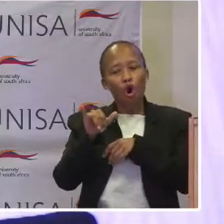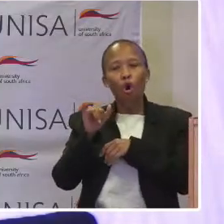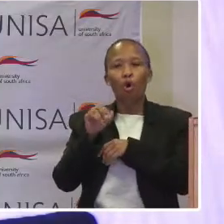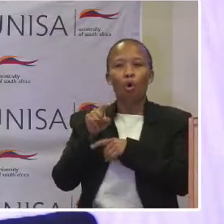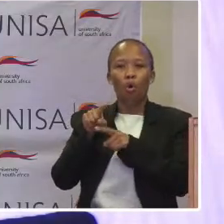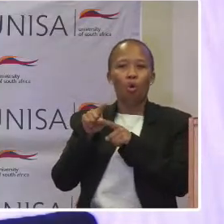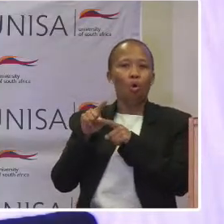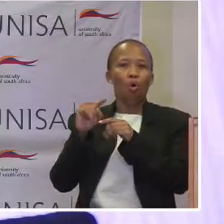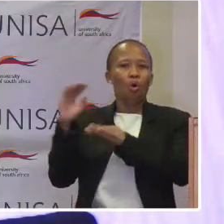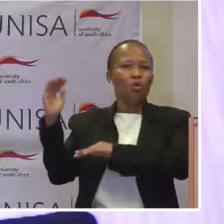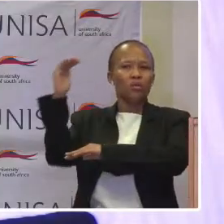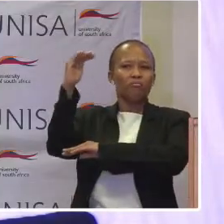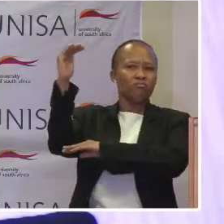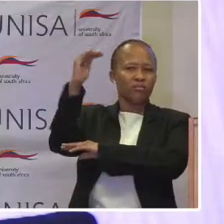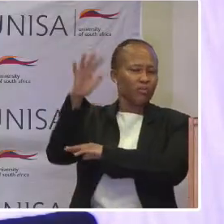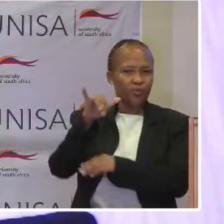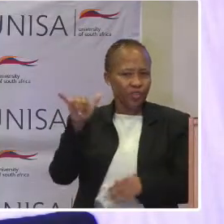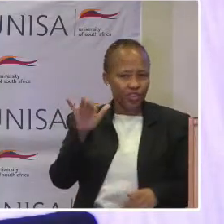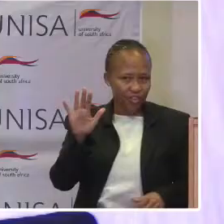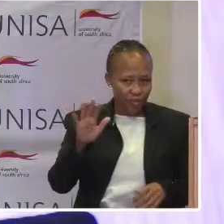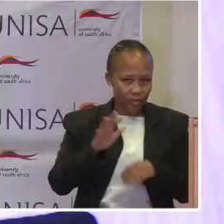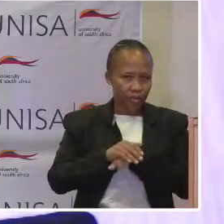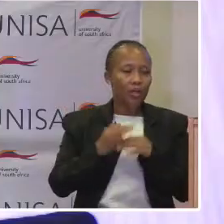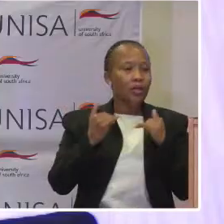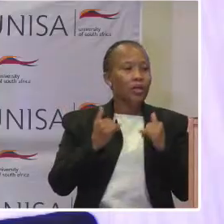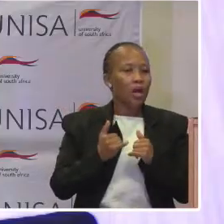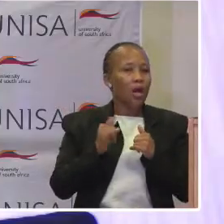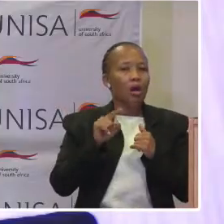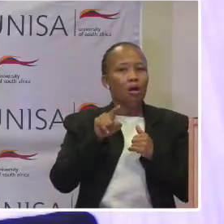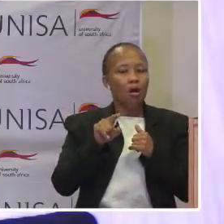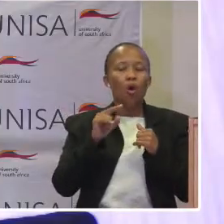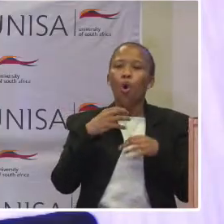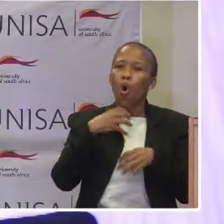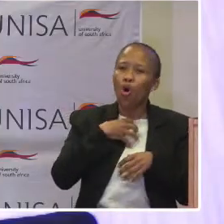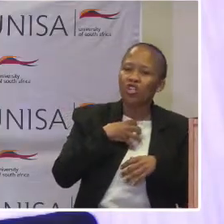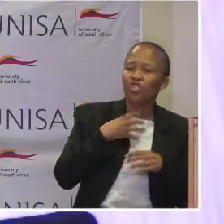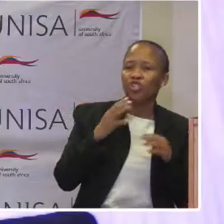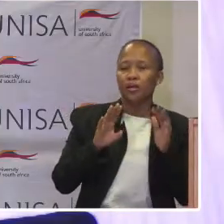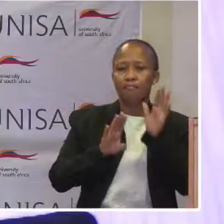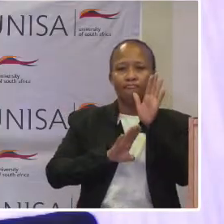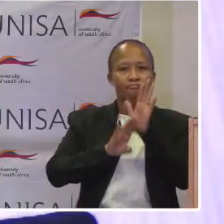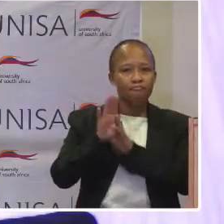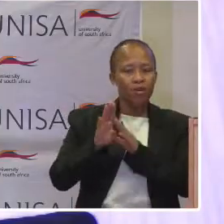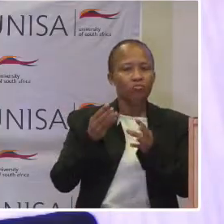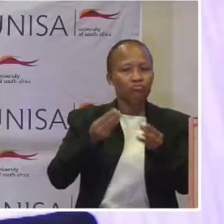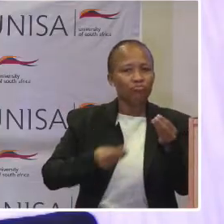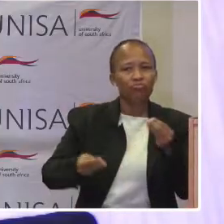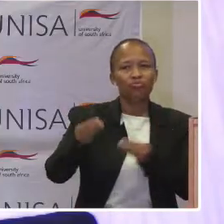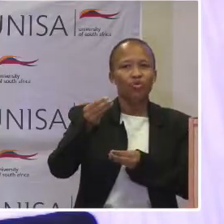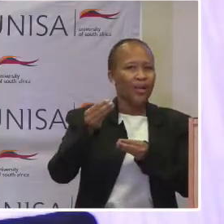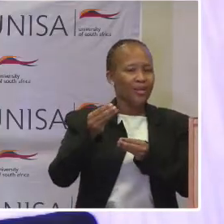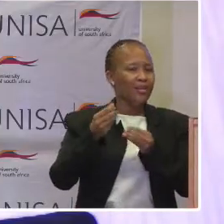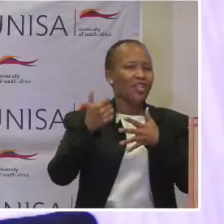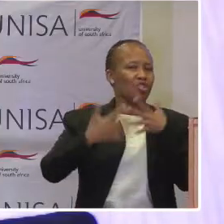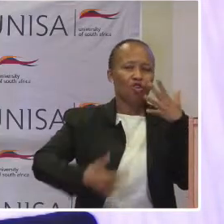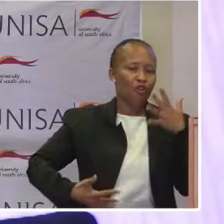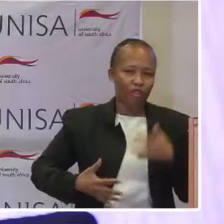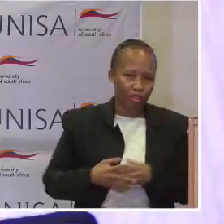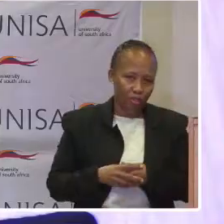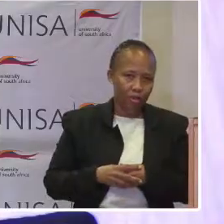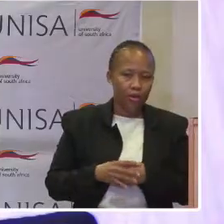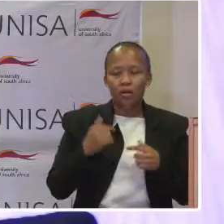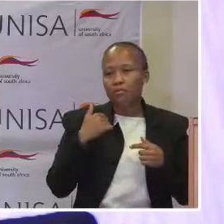industry, especially traffic rights, ownership, enhancement of trade, etc.? I found that